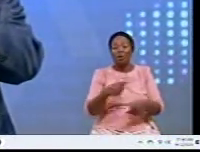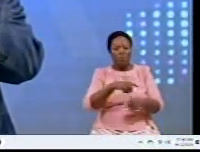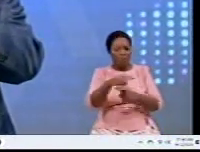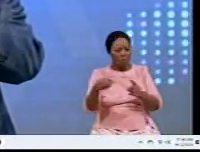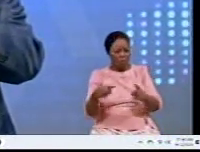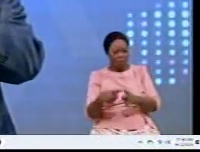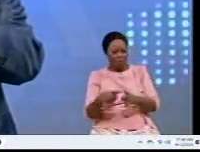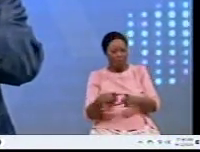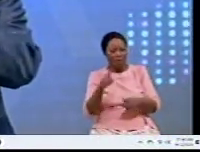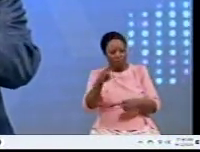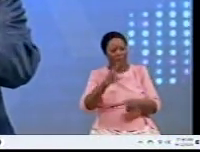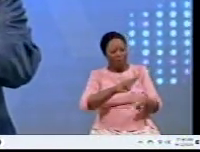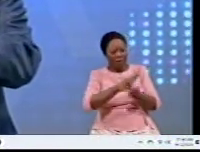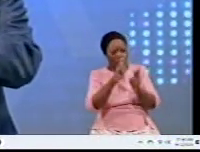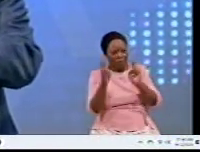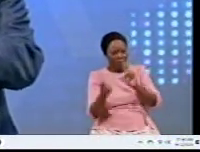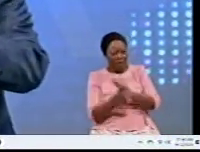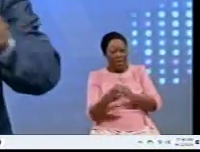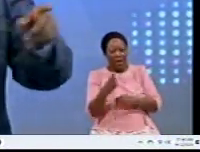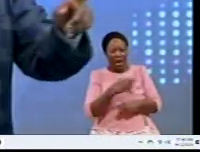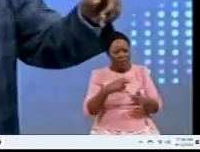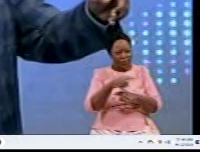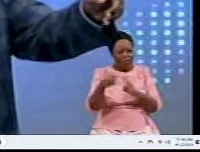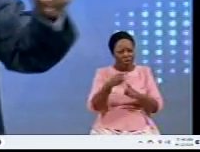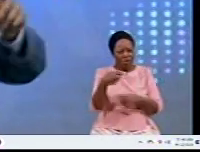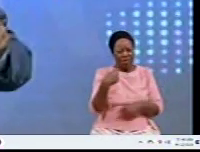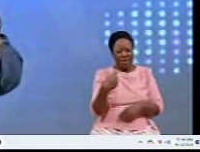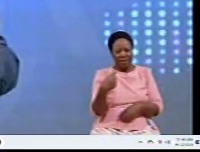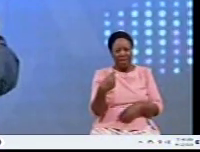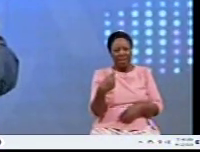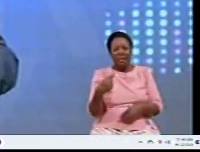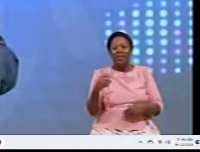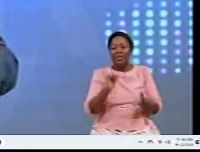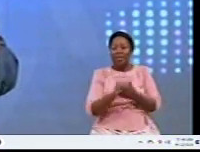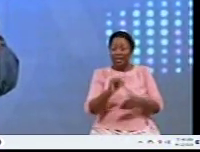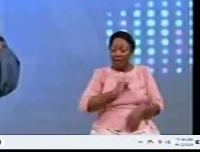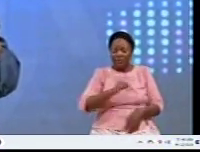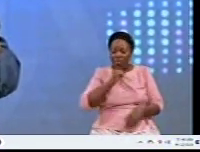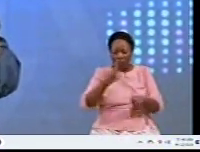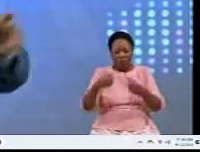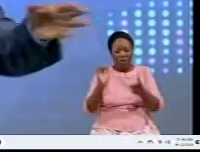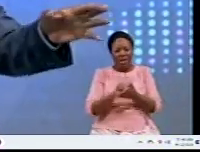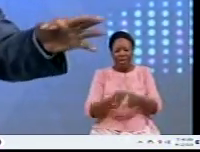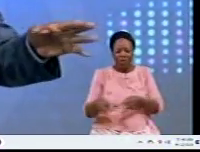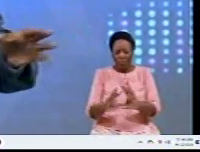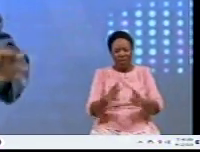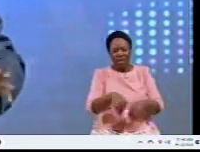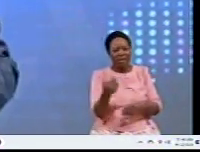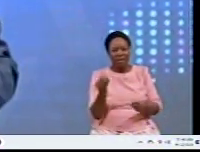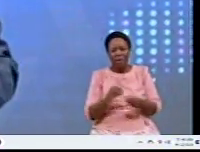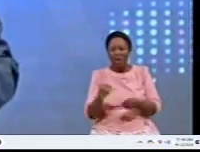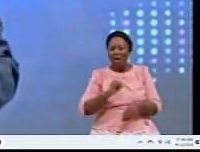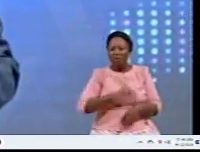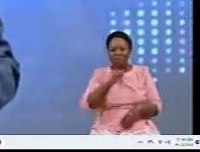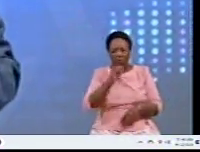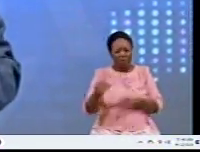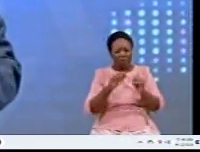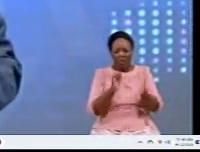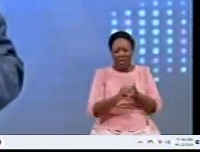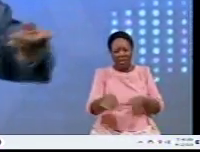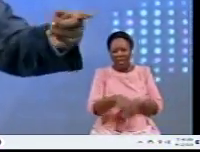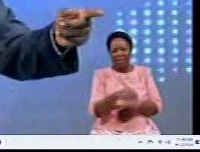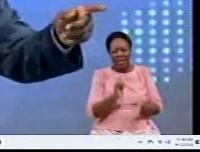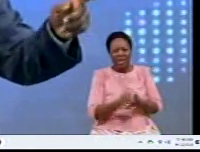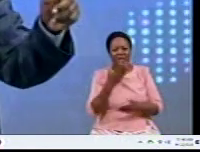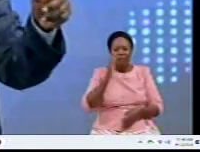you repent and when you say, I will not go that direction anymore, I will not do that evil